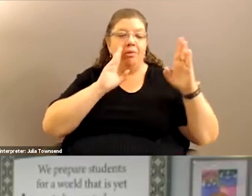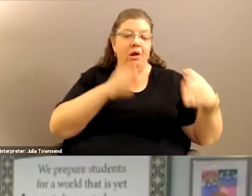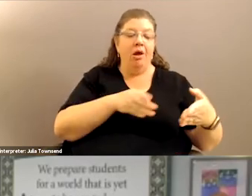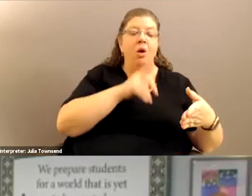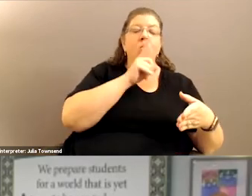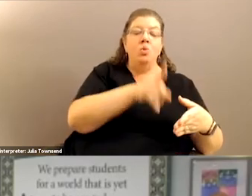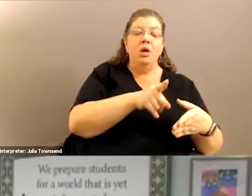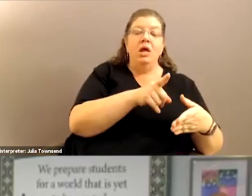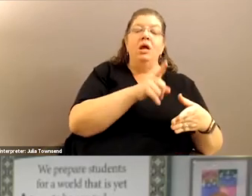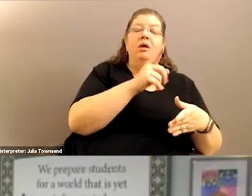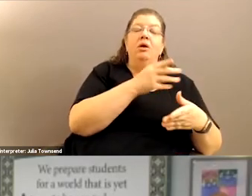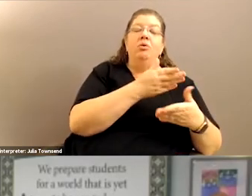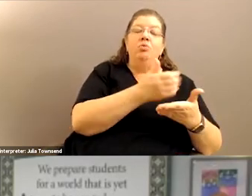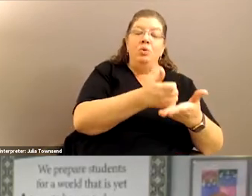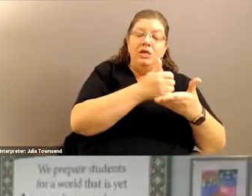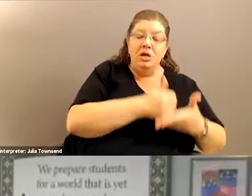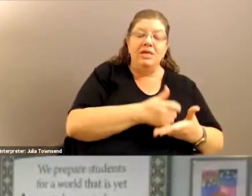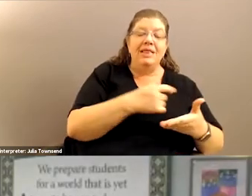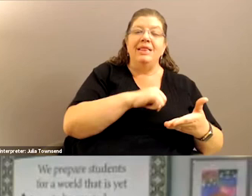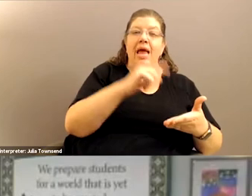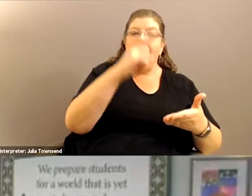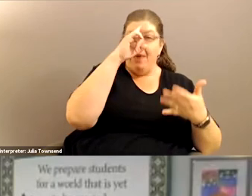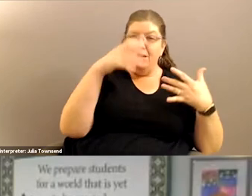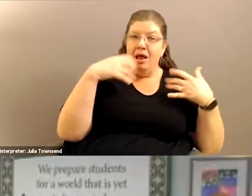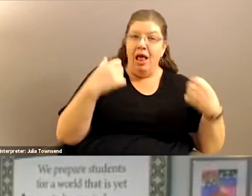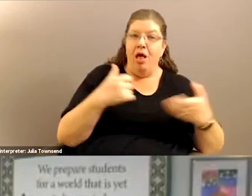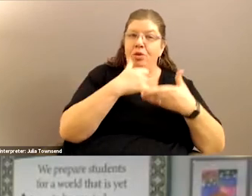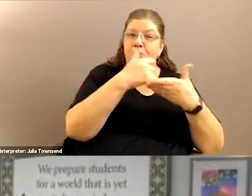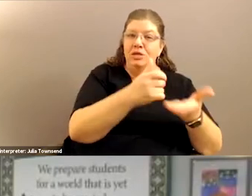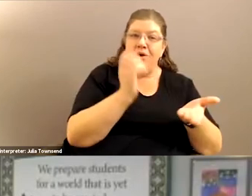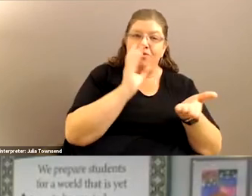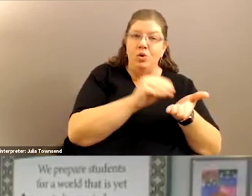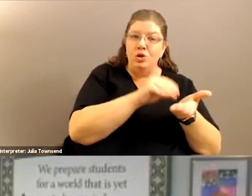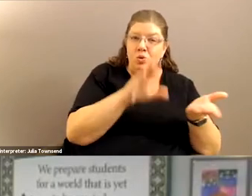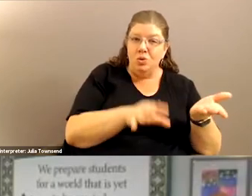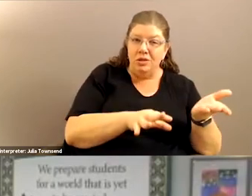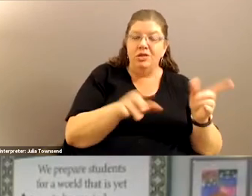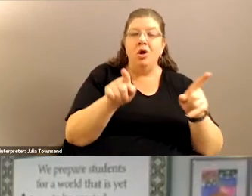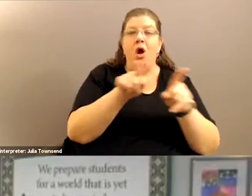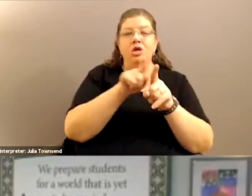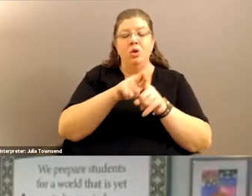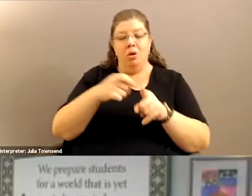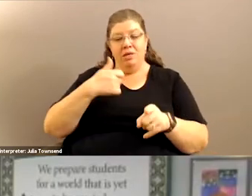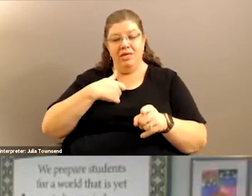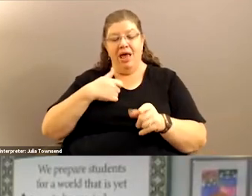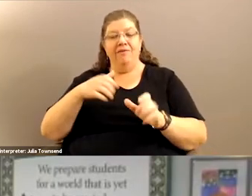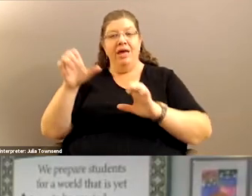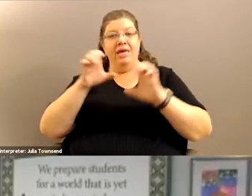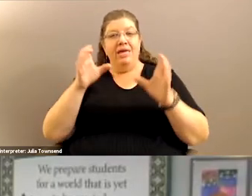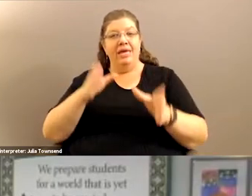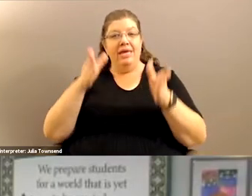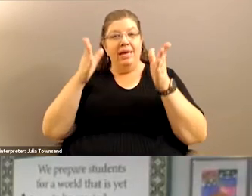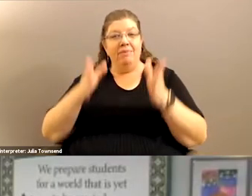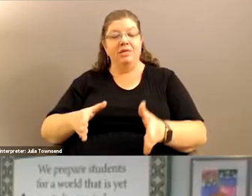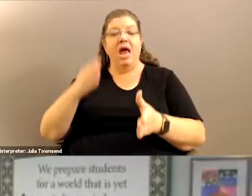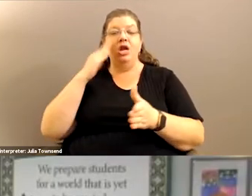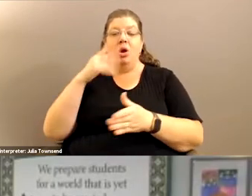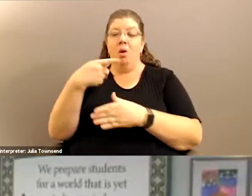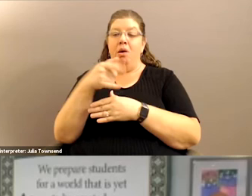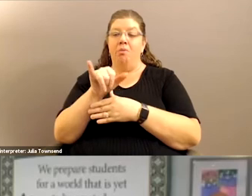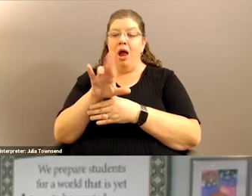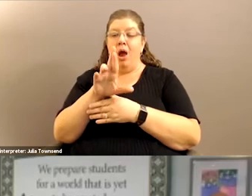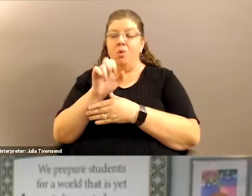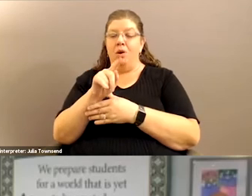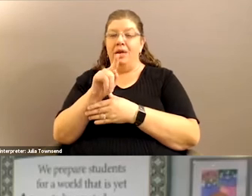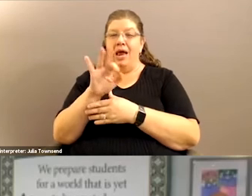such as mental health resources for students also being a chemist i know a fair amount about pyrotechnics and an